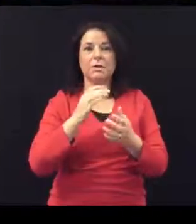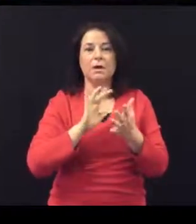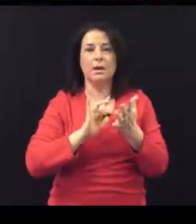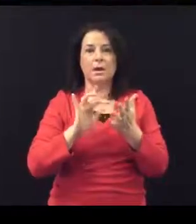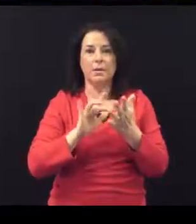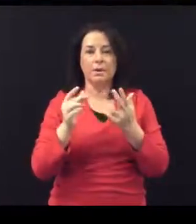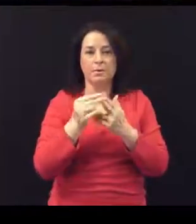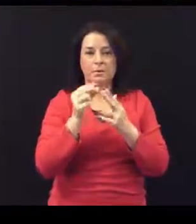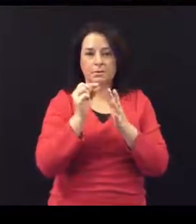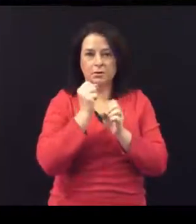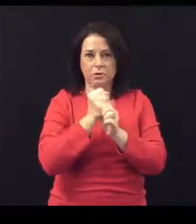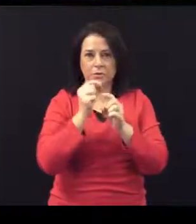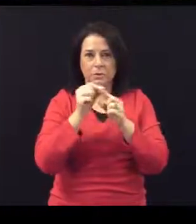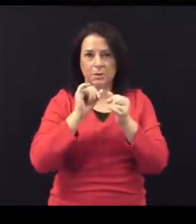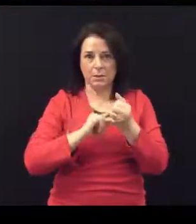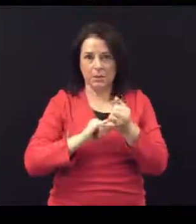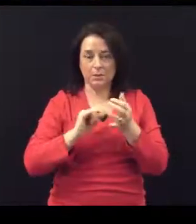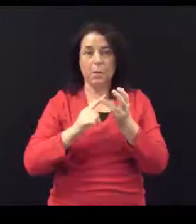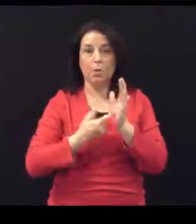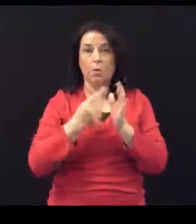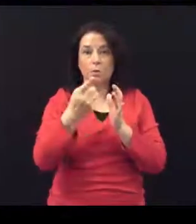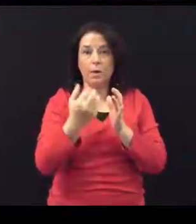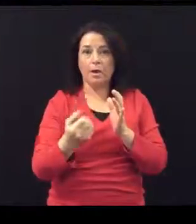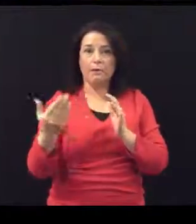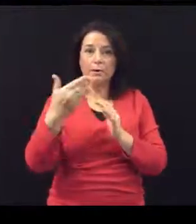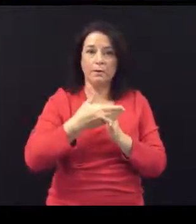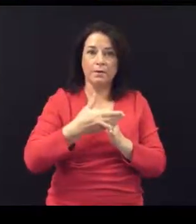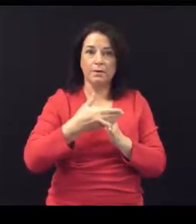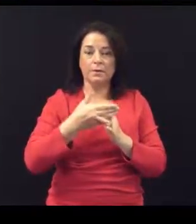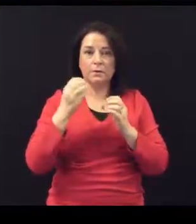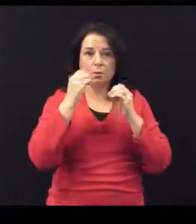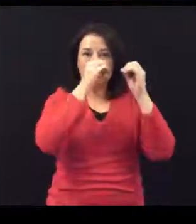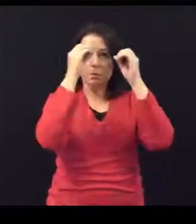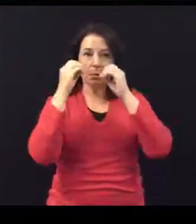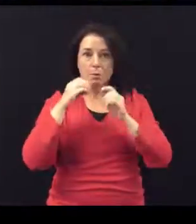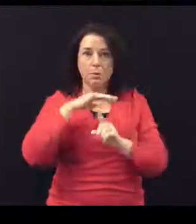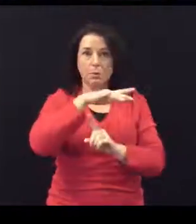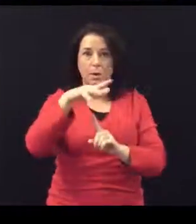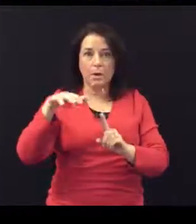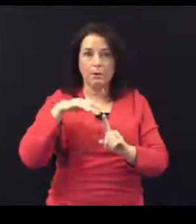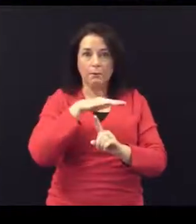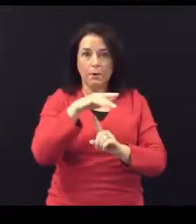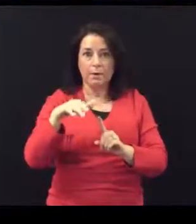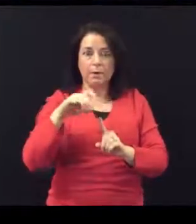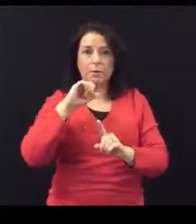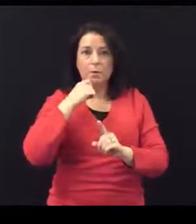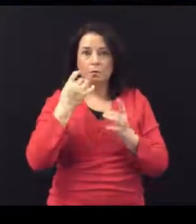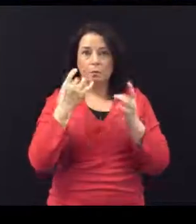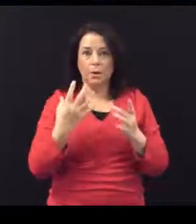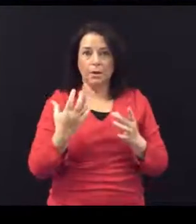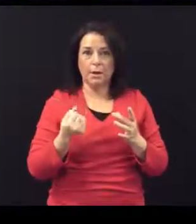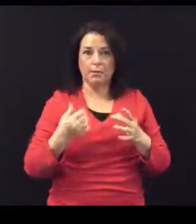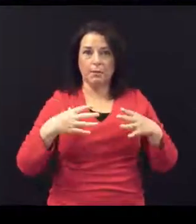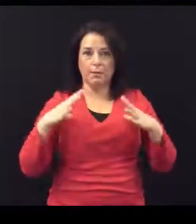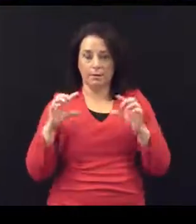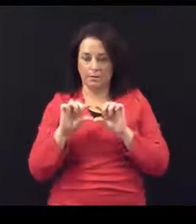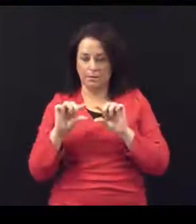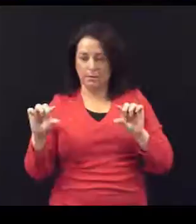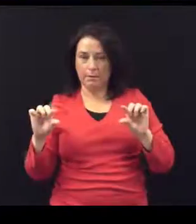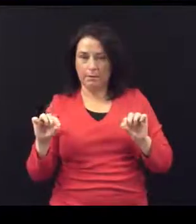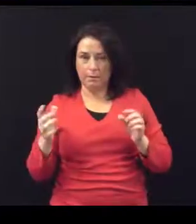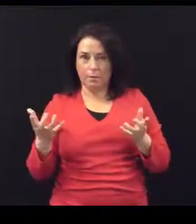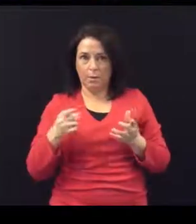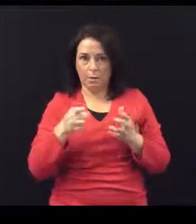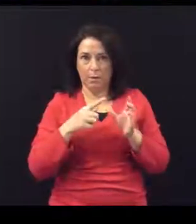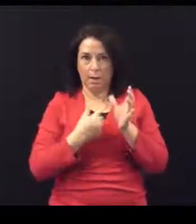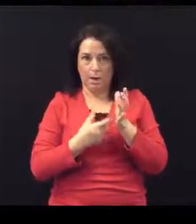that has GPS, or are on a Wi-Fi network that Google has mapped, the current location will be filled in for you. If